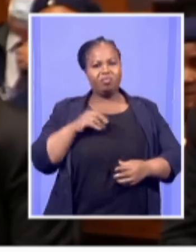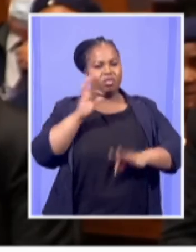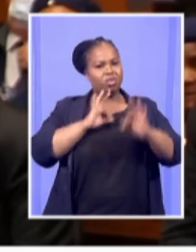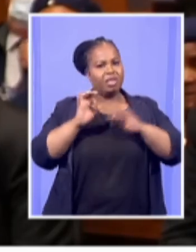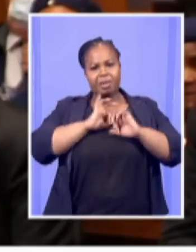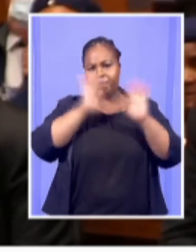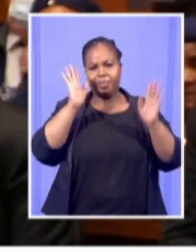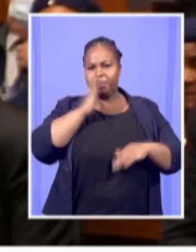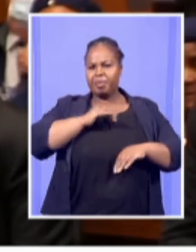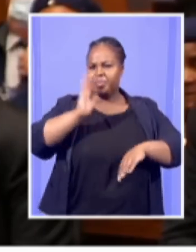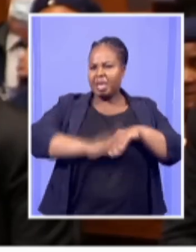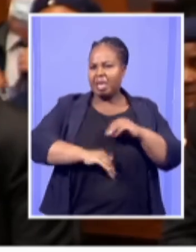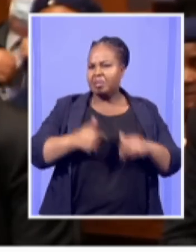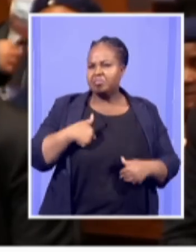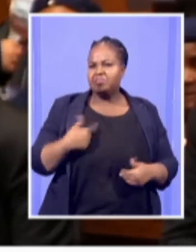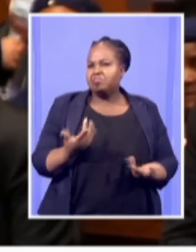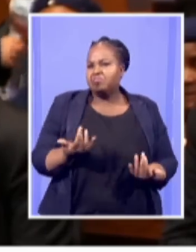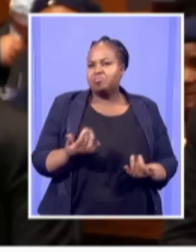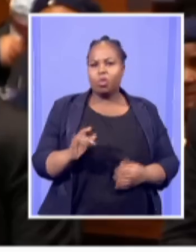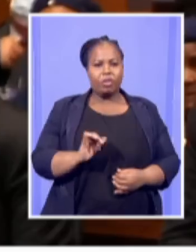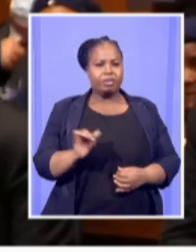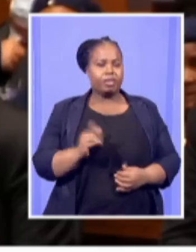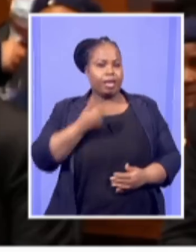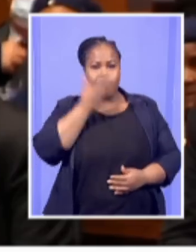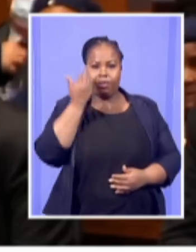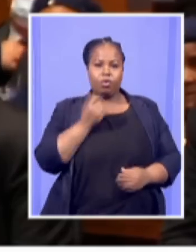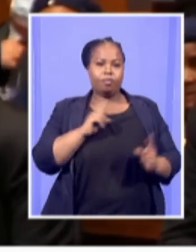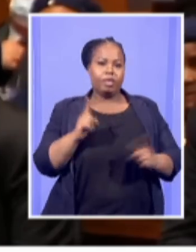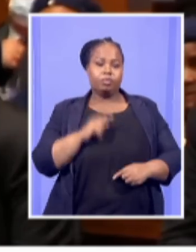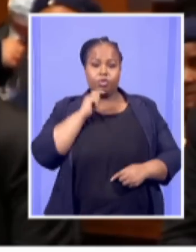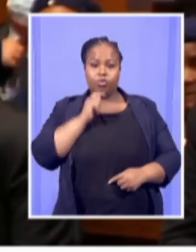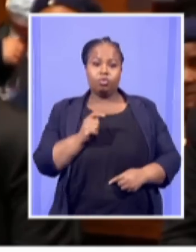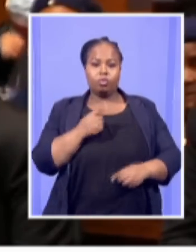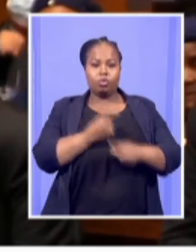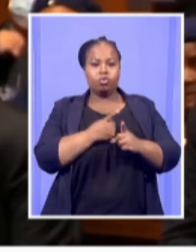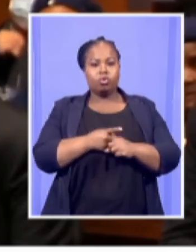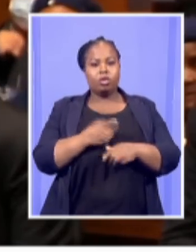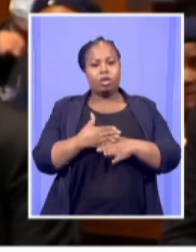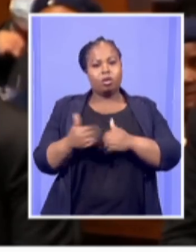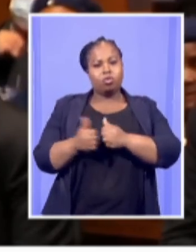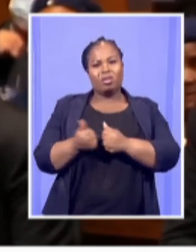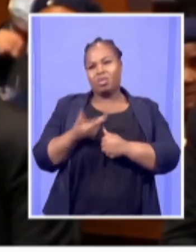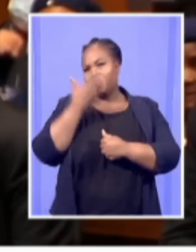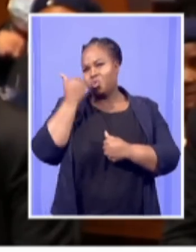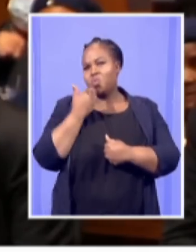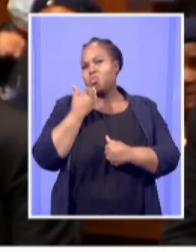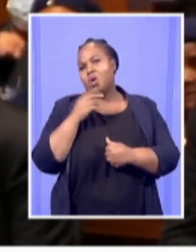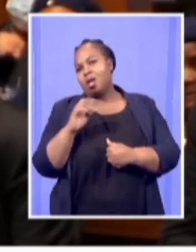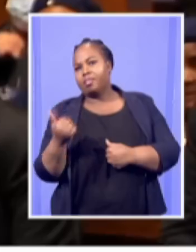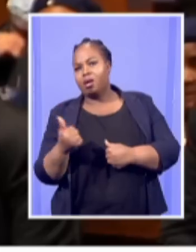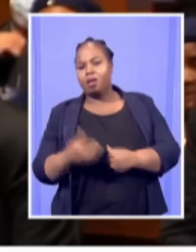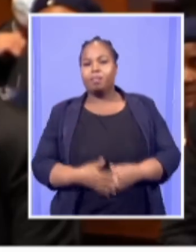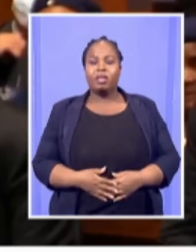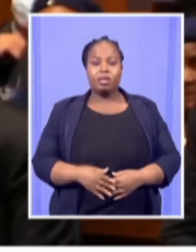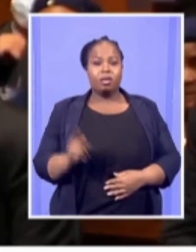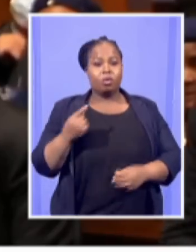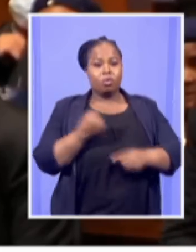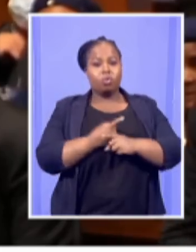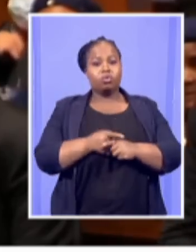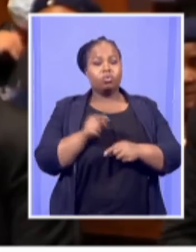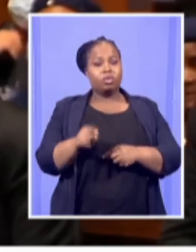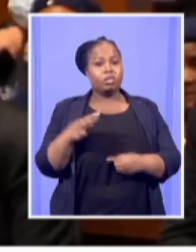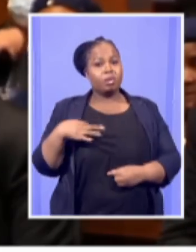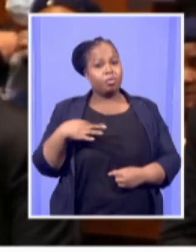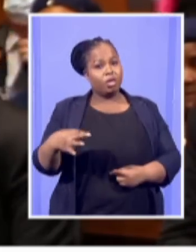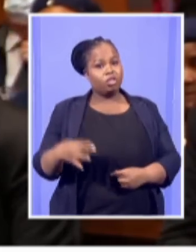exact charges that I am faced with, and I have no certainty pertaining to who the co-accused in the matter are. The nature of this application.